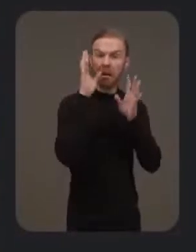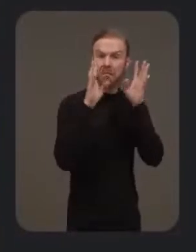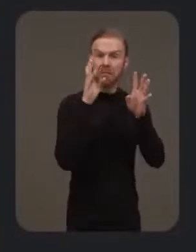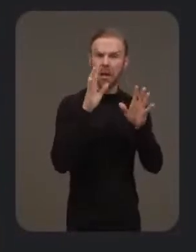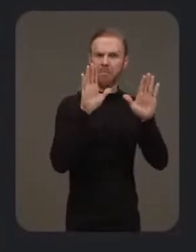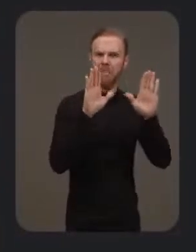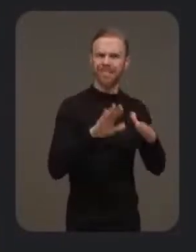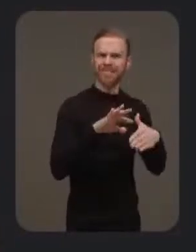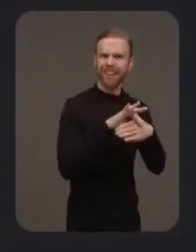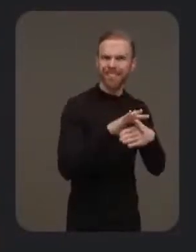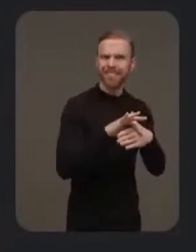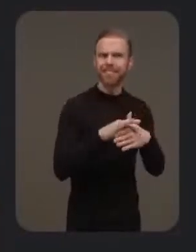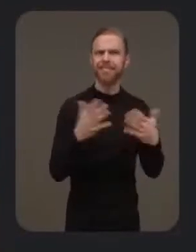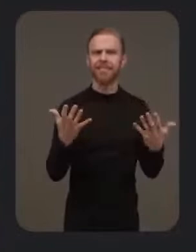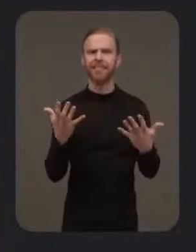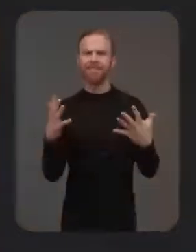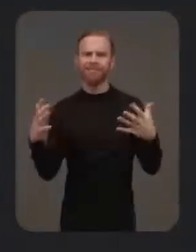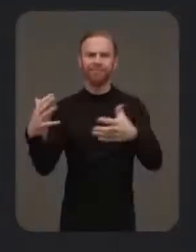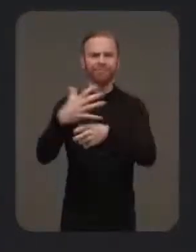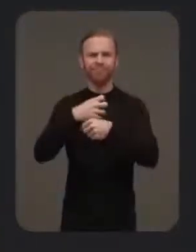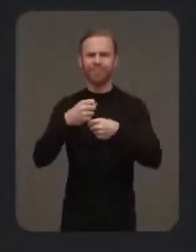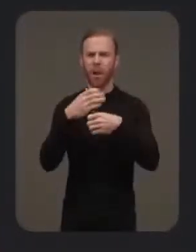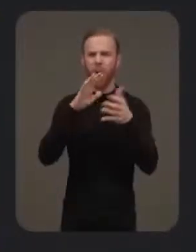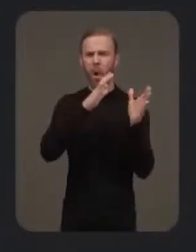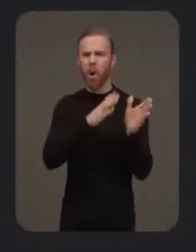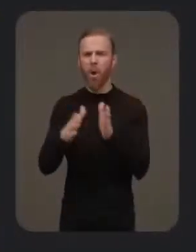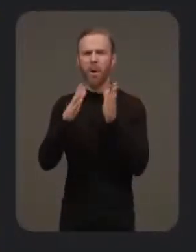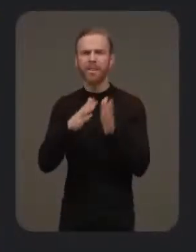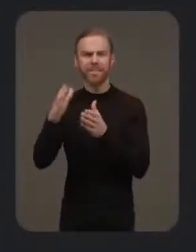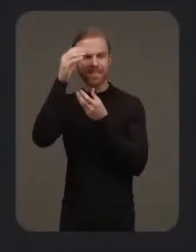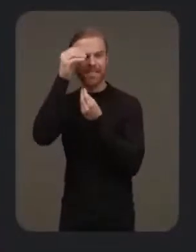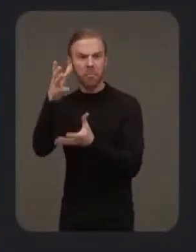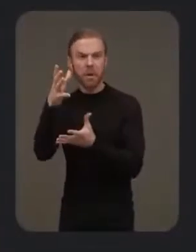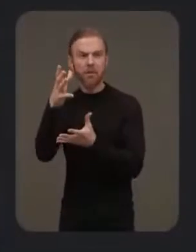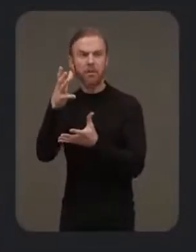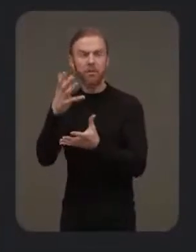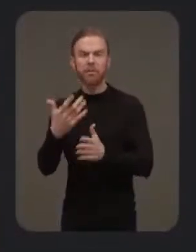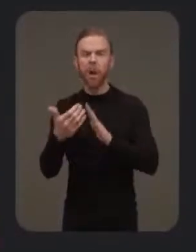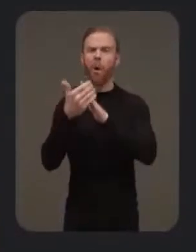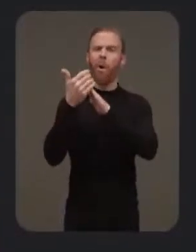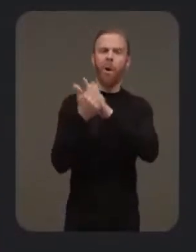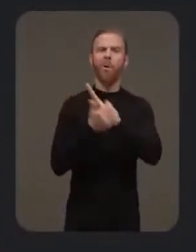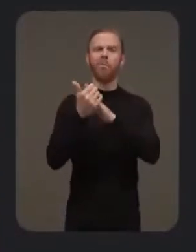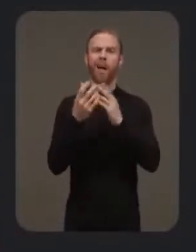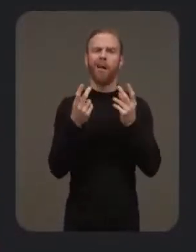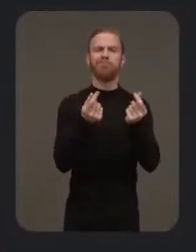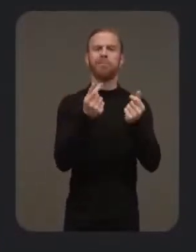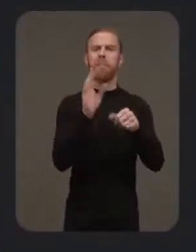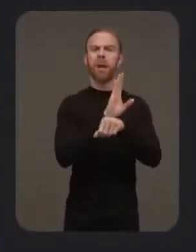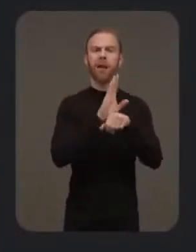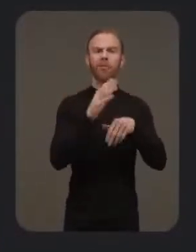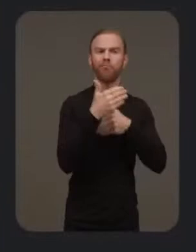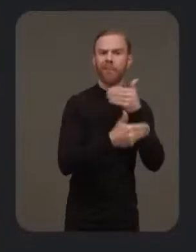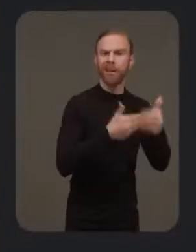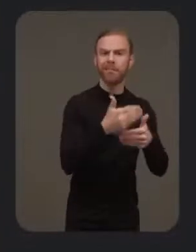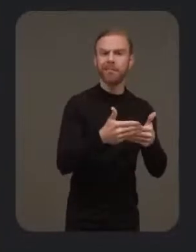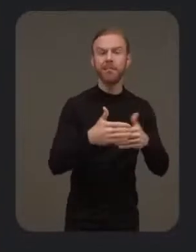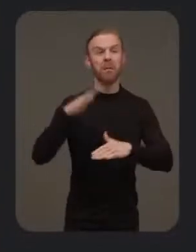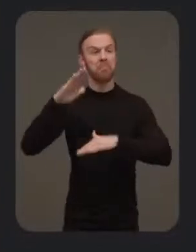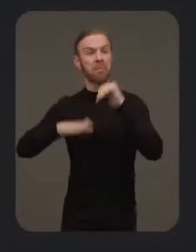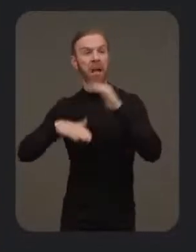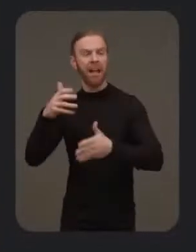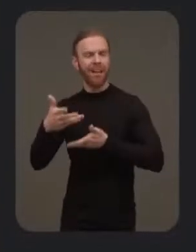amazing content, to synthesize and organize information, to automate processes, and to